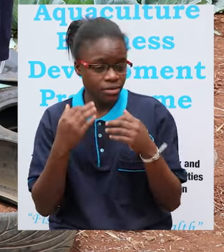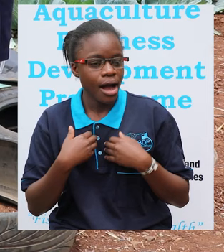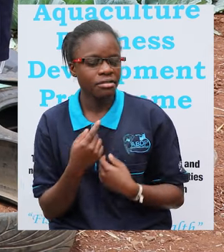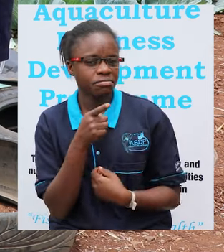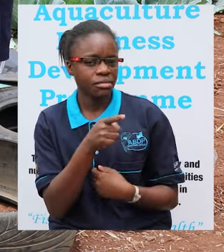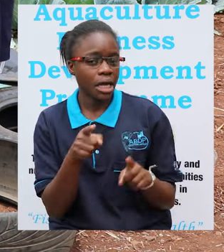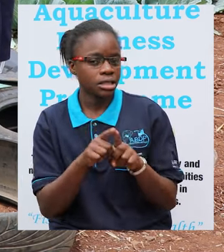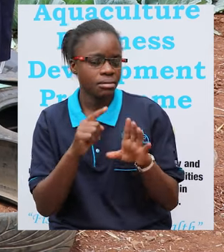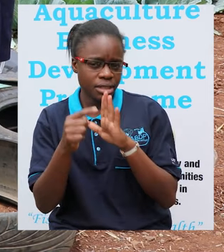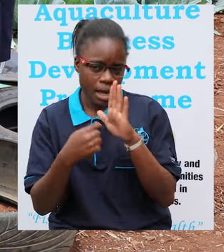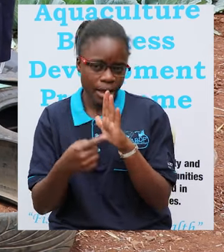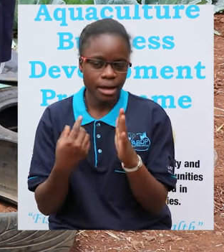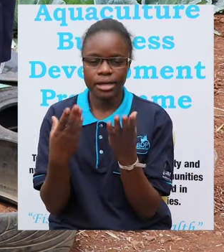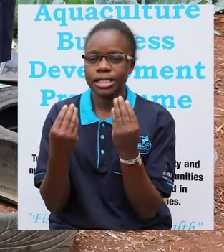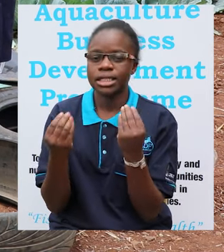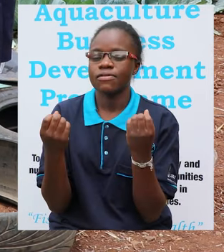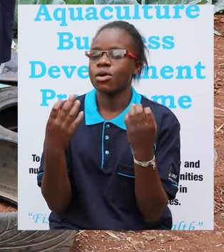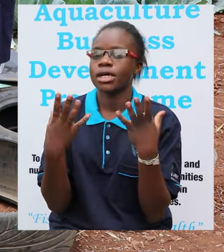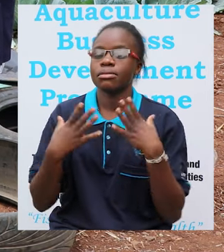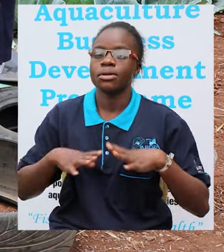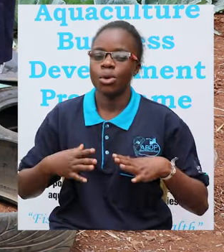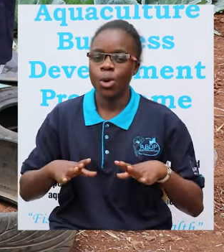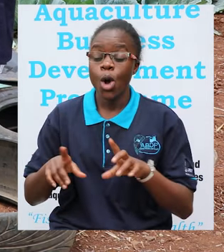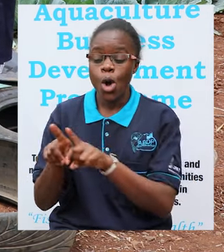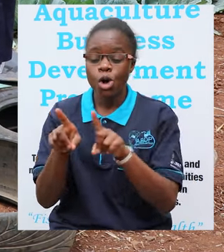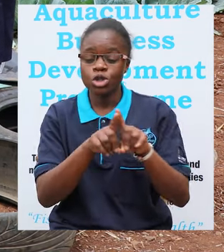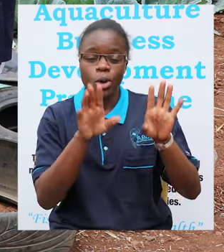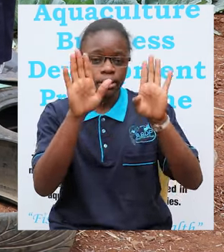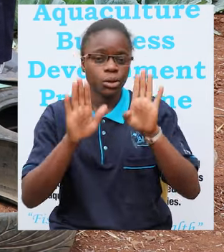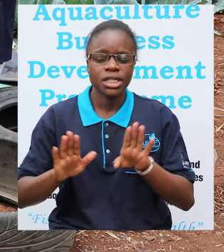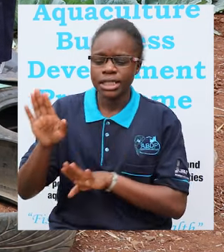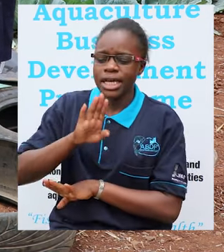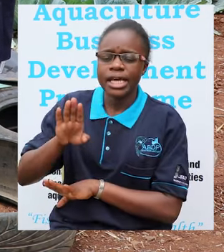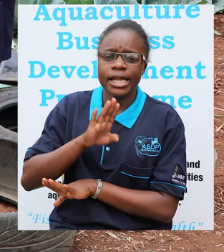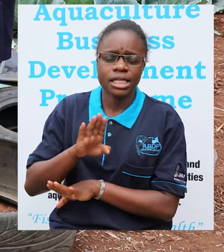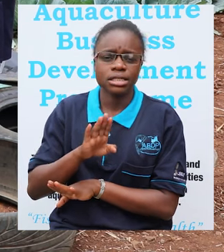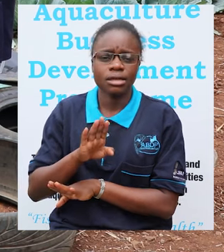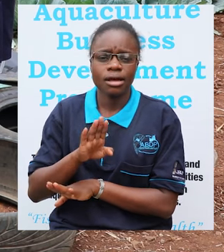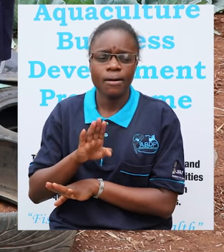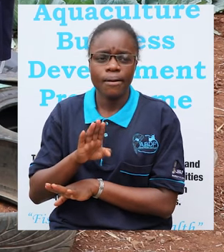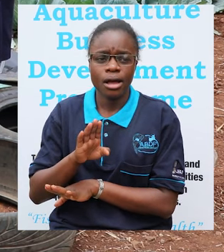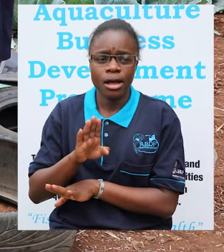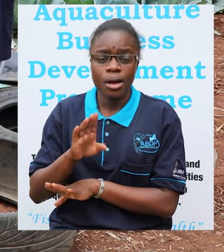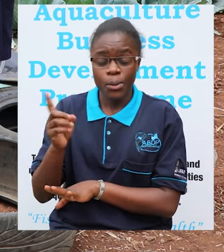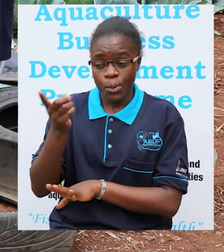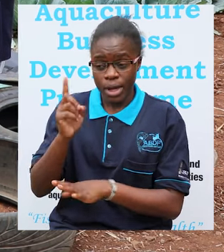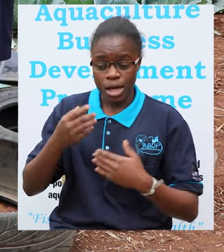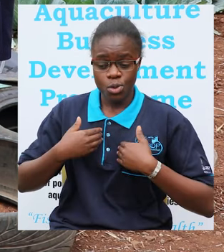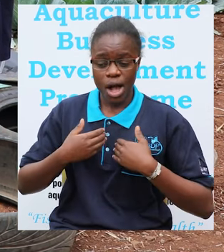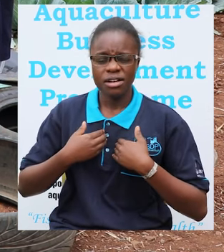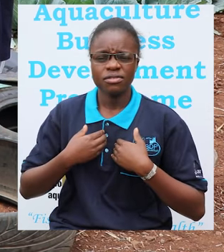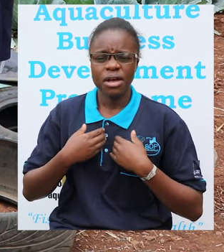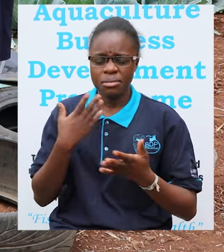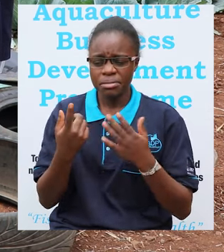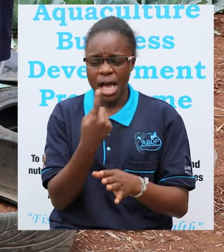this, management is very easy for many people. They are also ideal in areas where you have